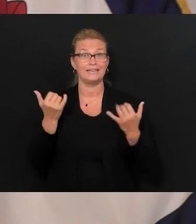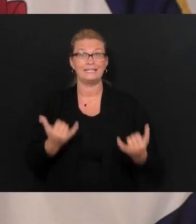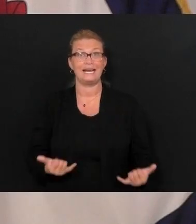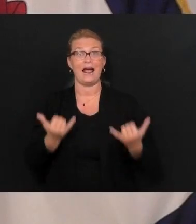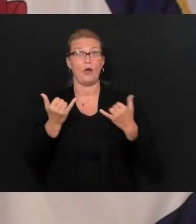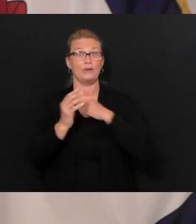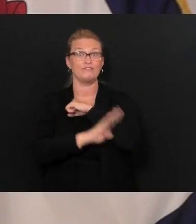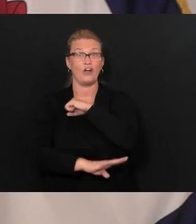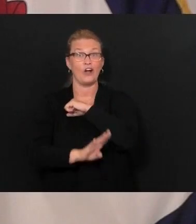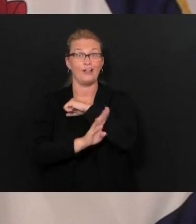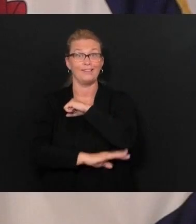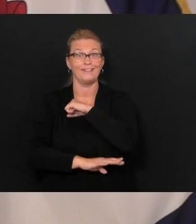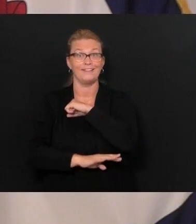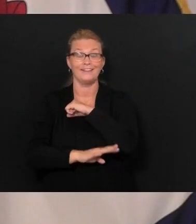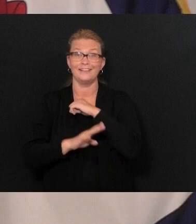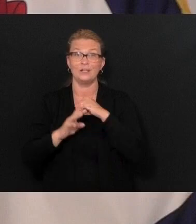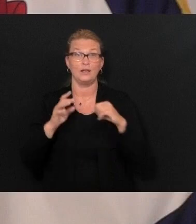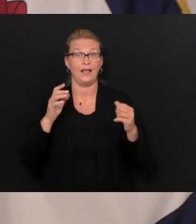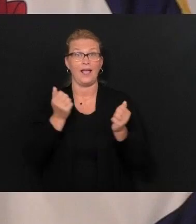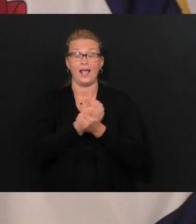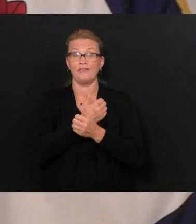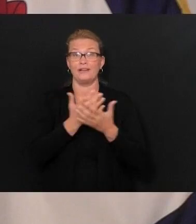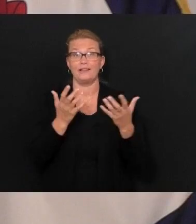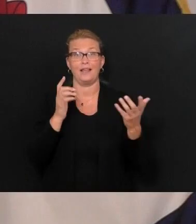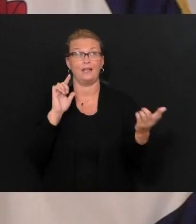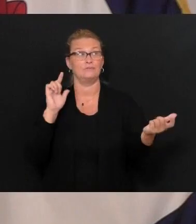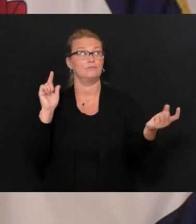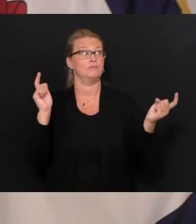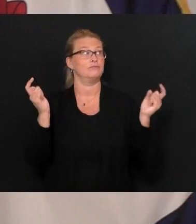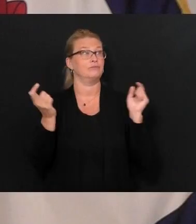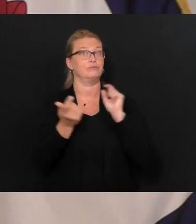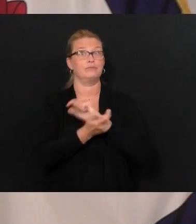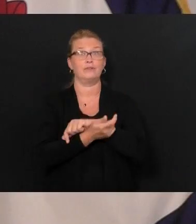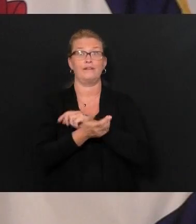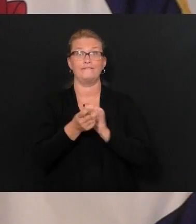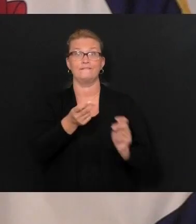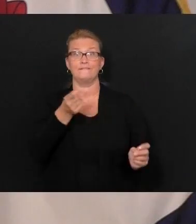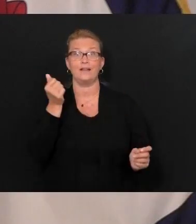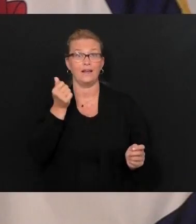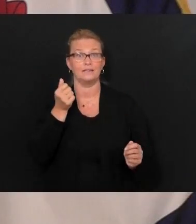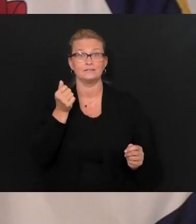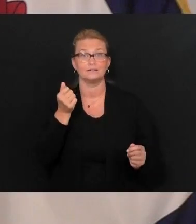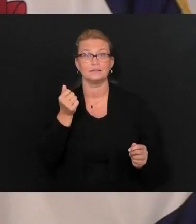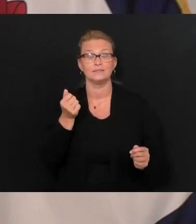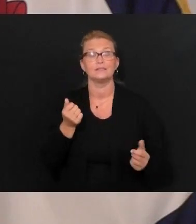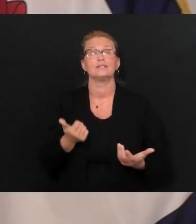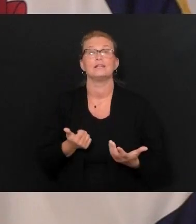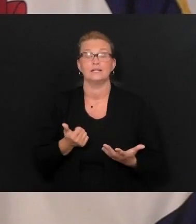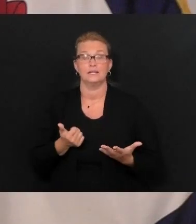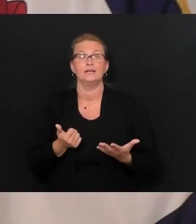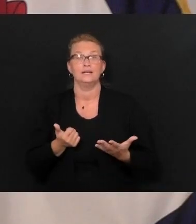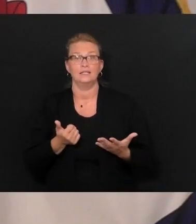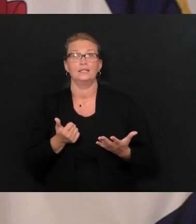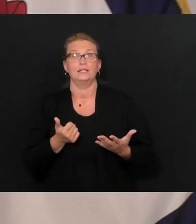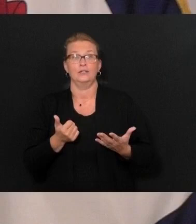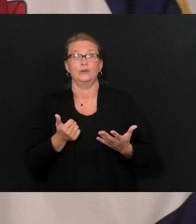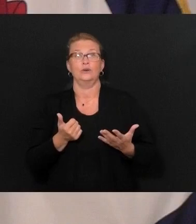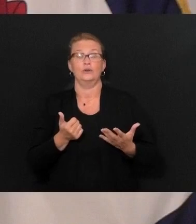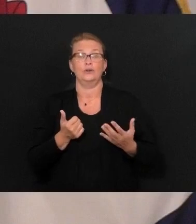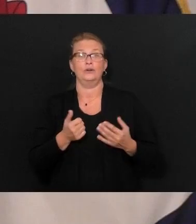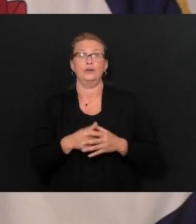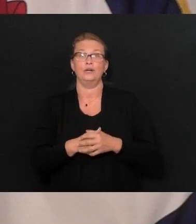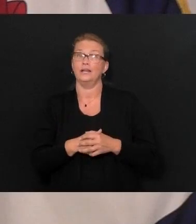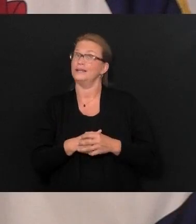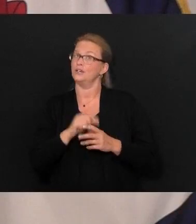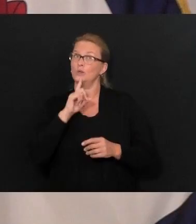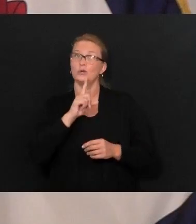fall. We just turned around and spring left and then summer, and and it's